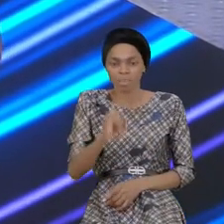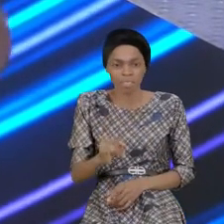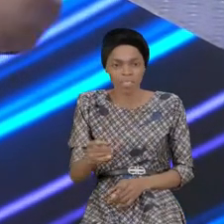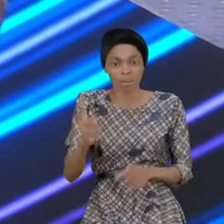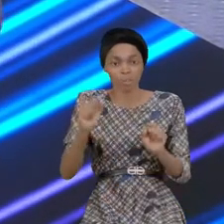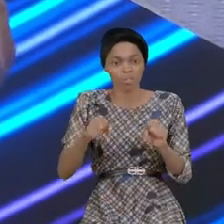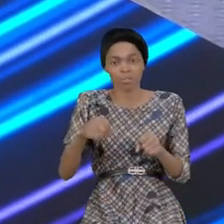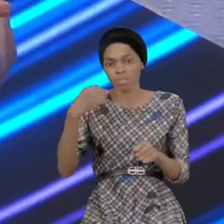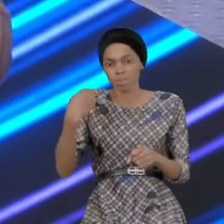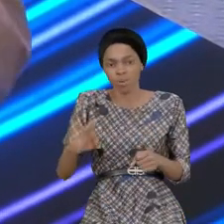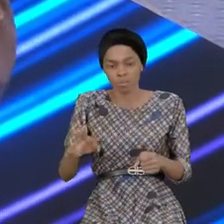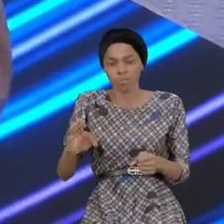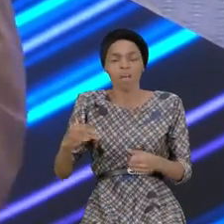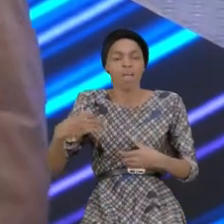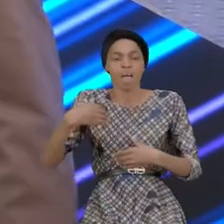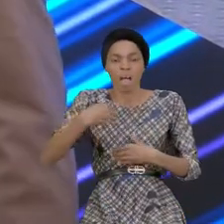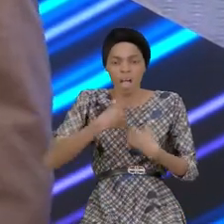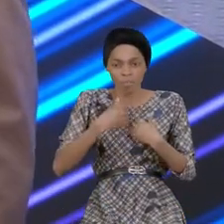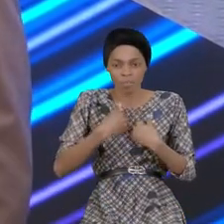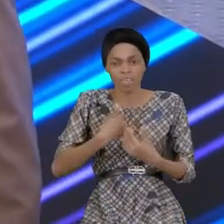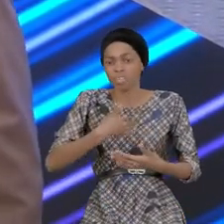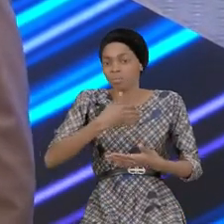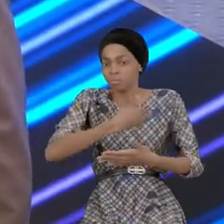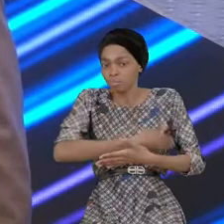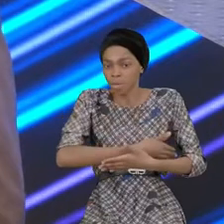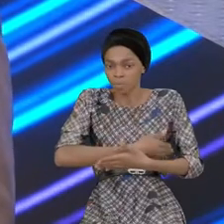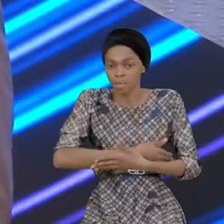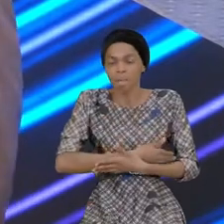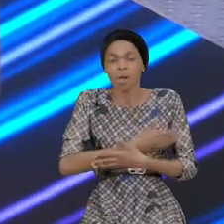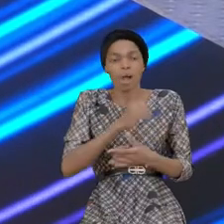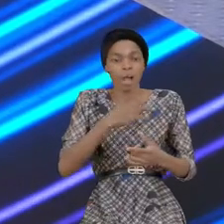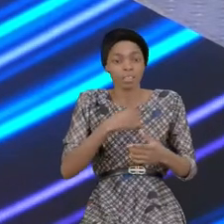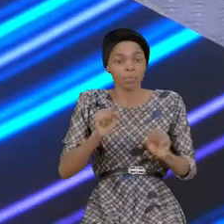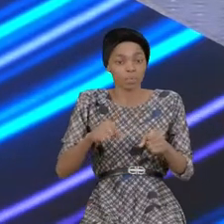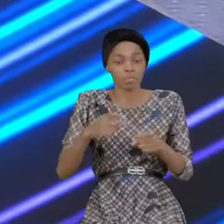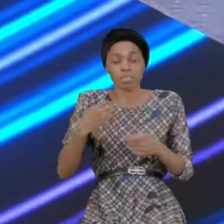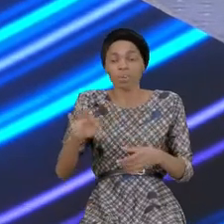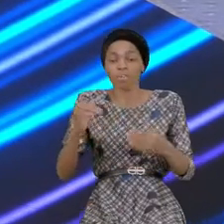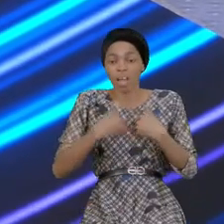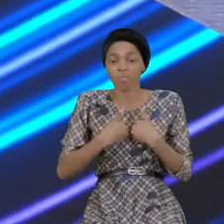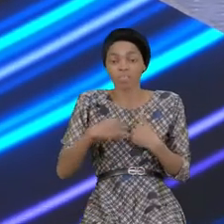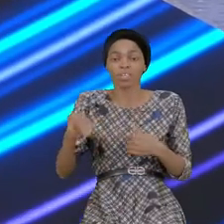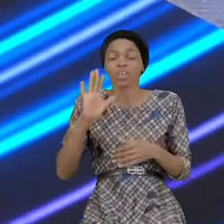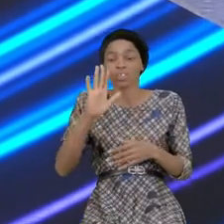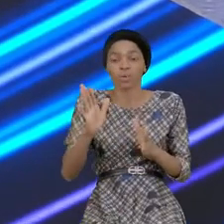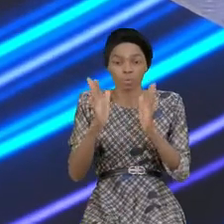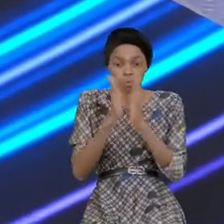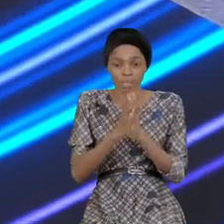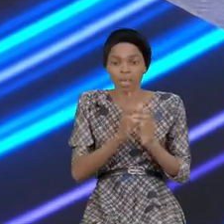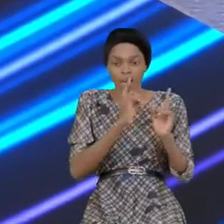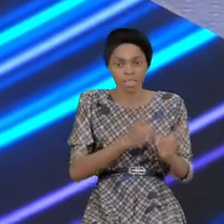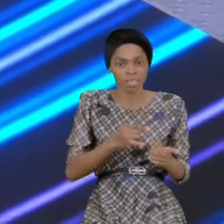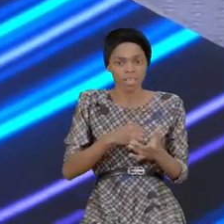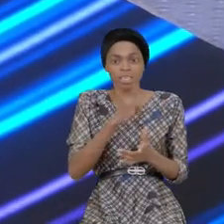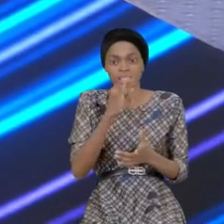reproduction and the possibility of having your prayer answered, it is at that time again